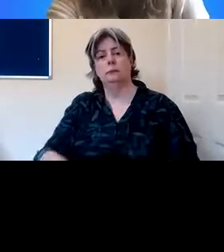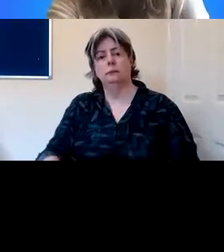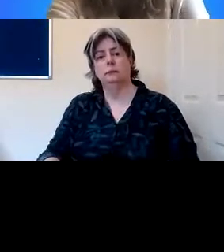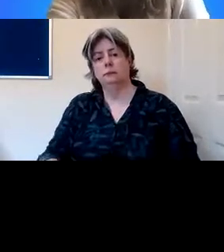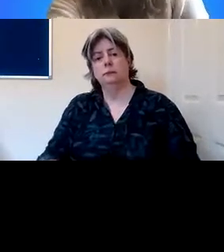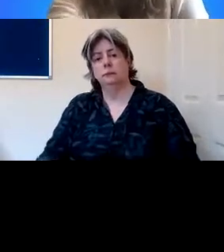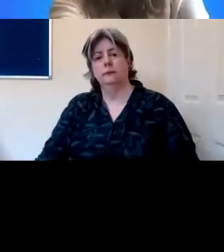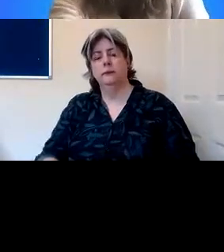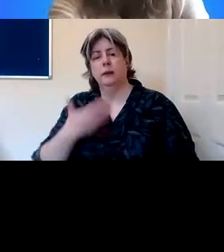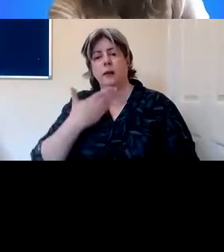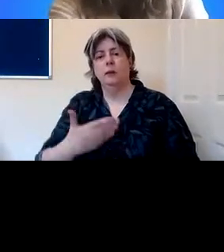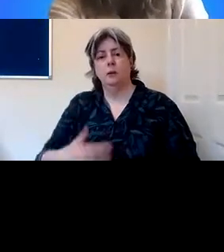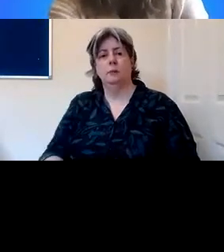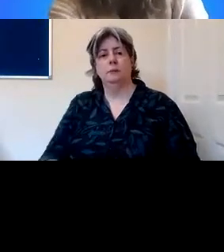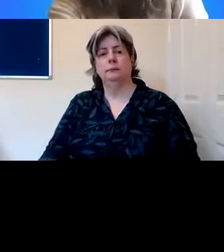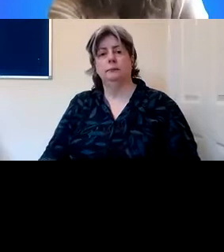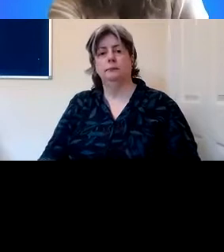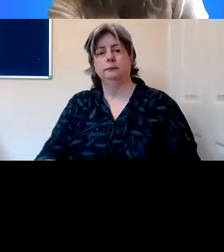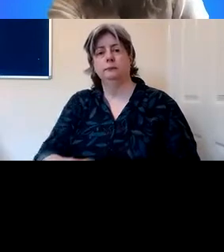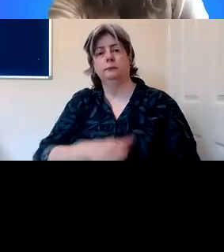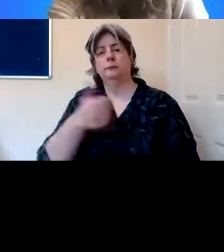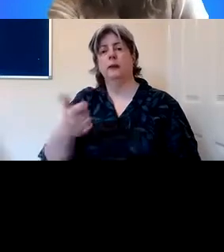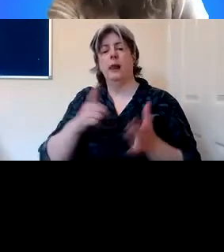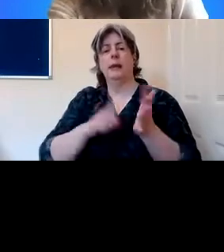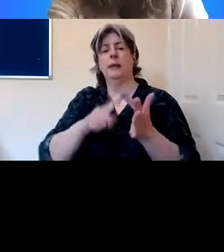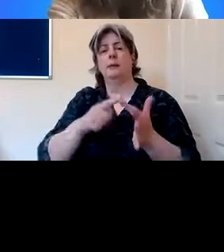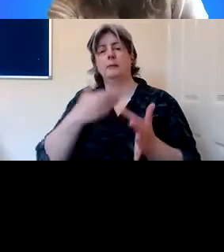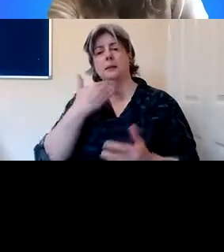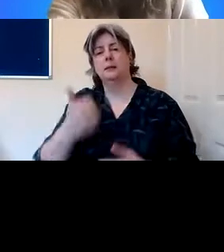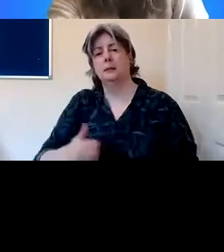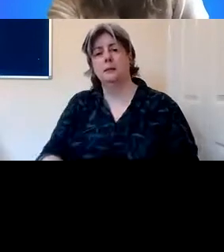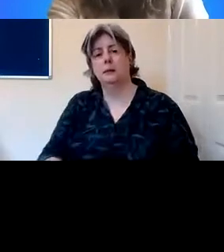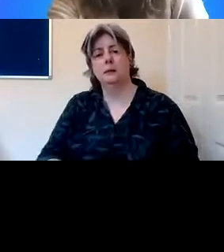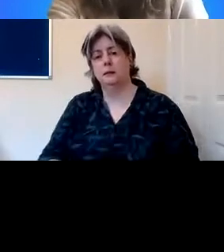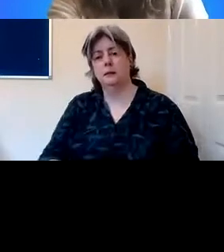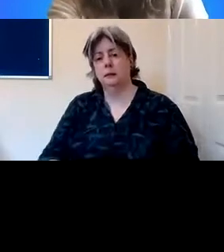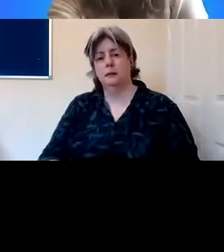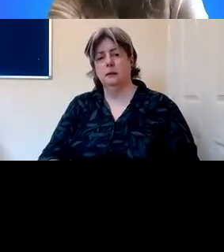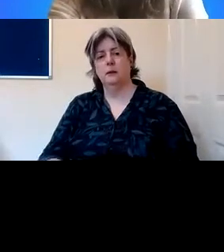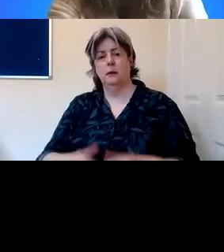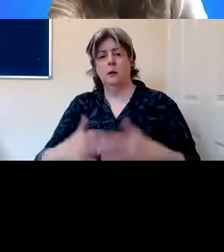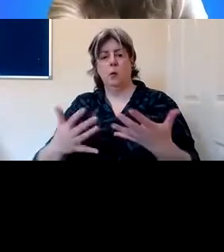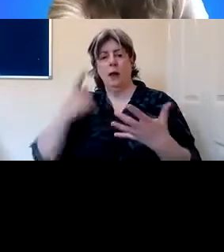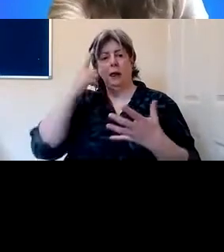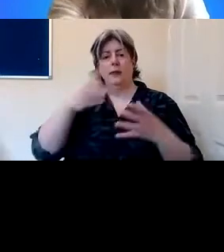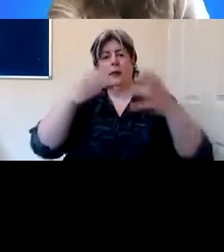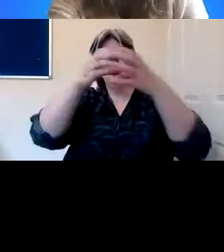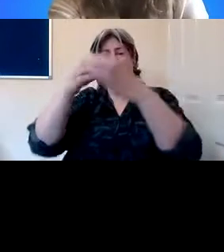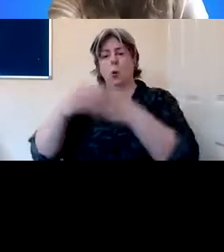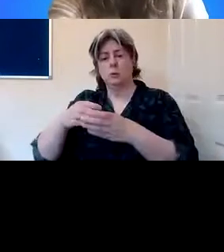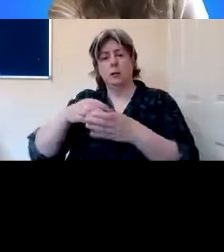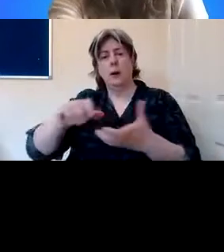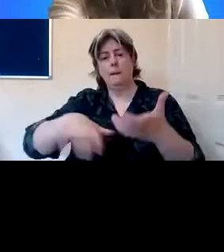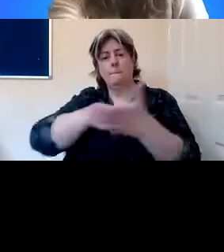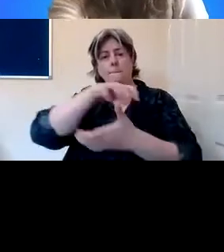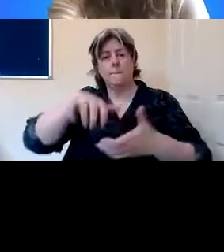Thank you, Stefan. And that question next to Lee, please, Lee. Well, I think the consortia are a mixed bag. And I